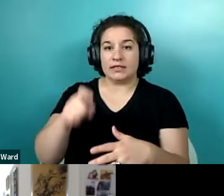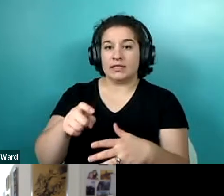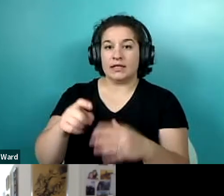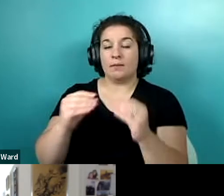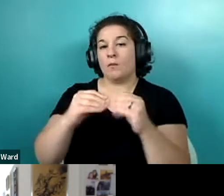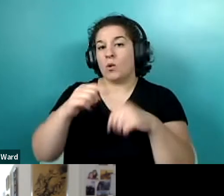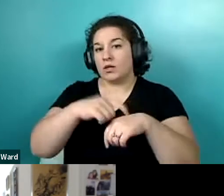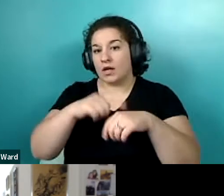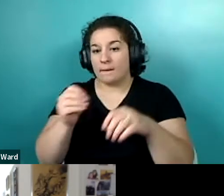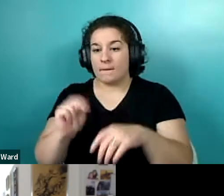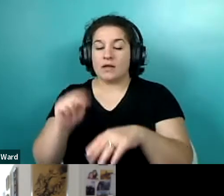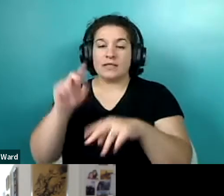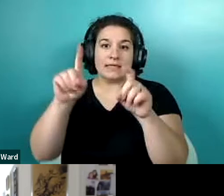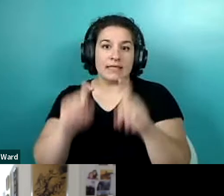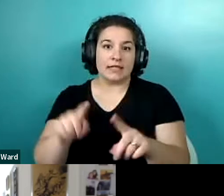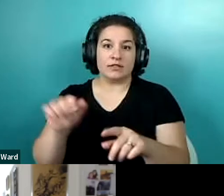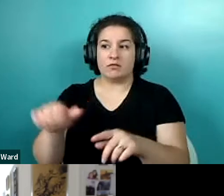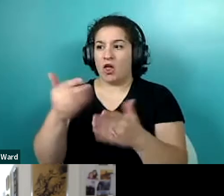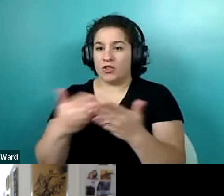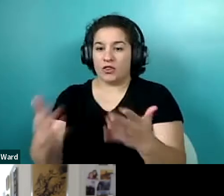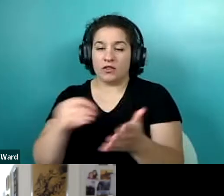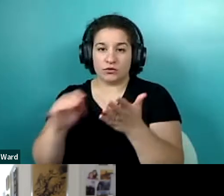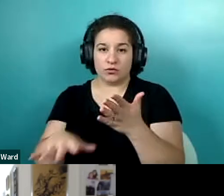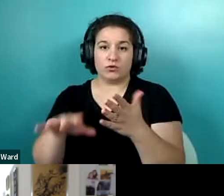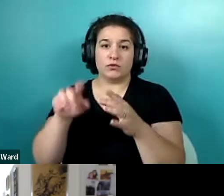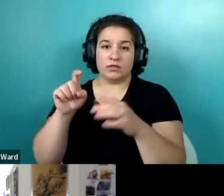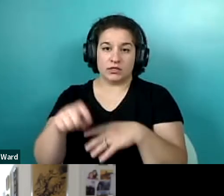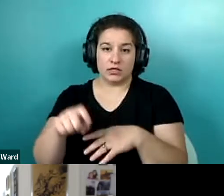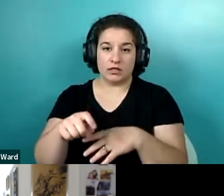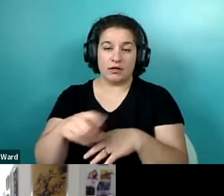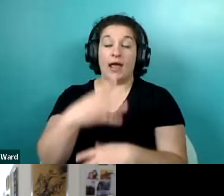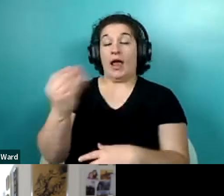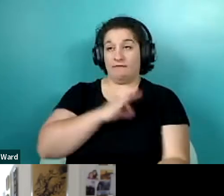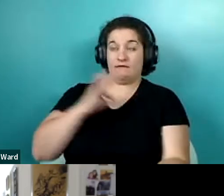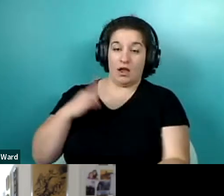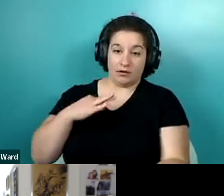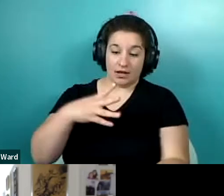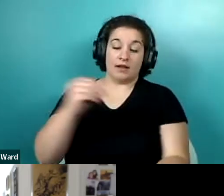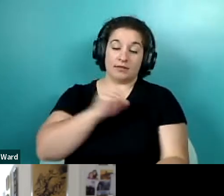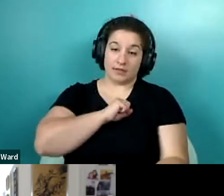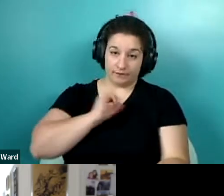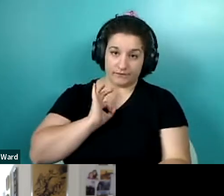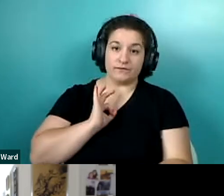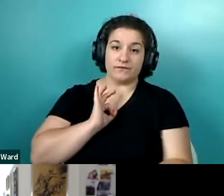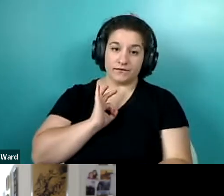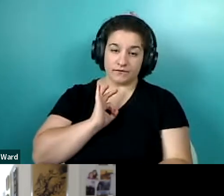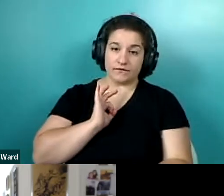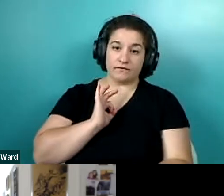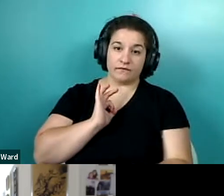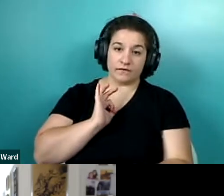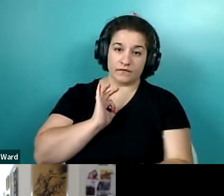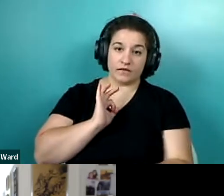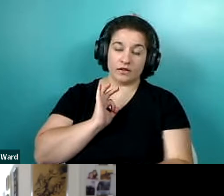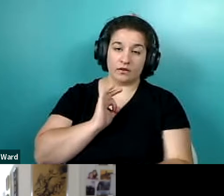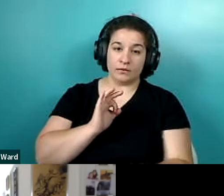may need, and faculty for that matter, and staff. So, you know, looking,